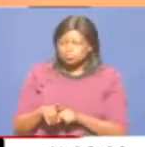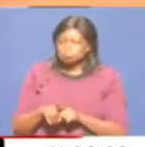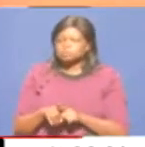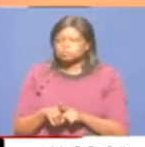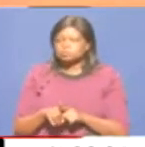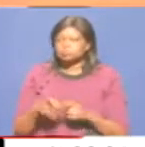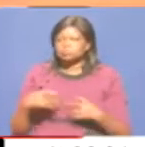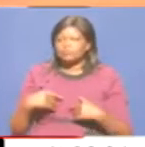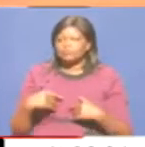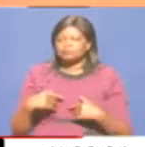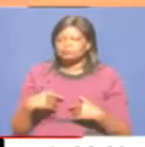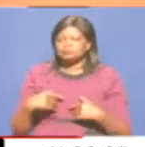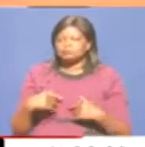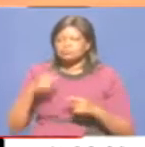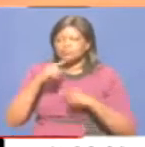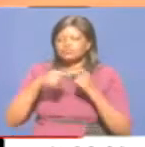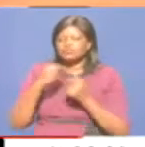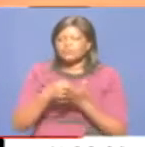division of that revenue